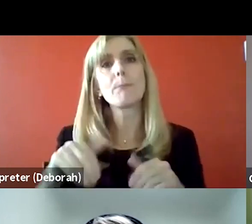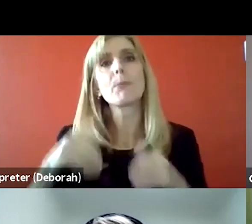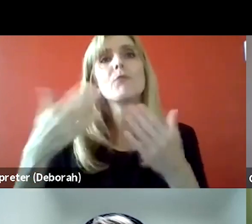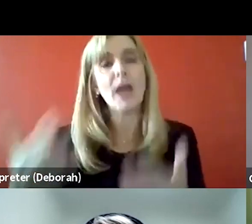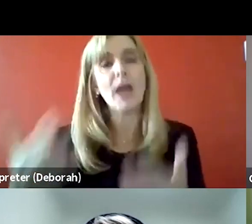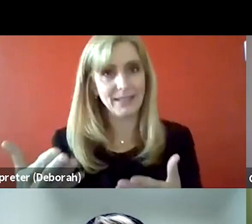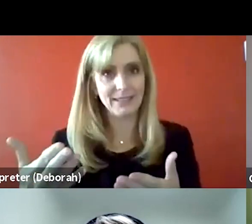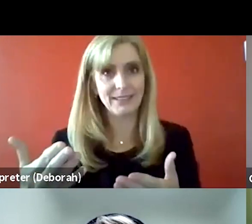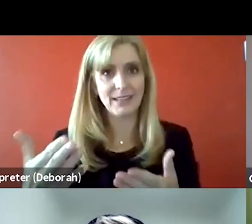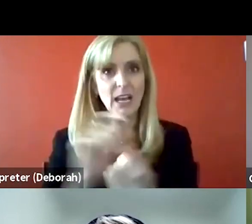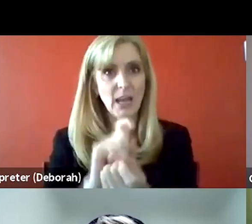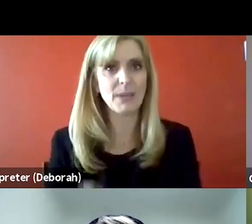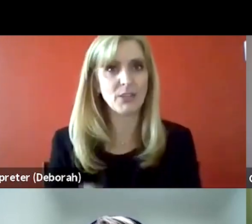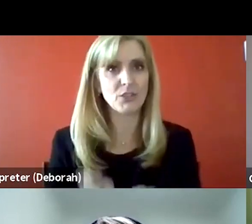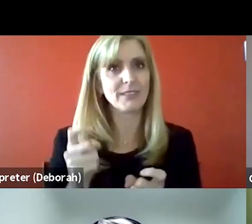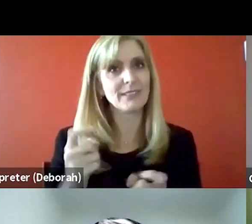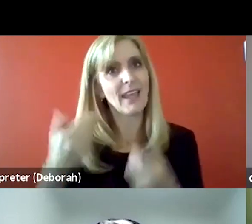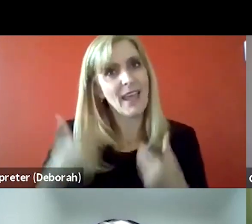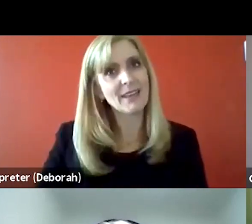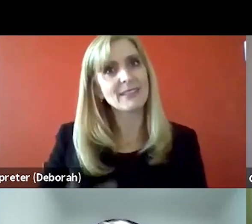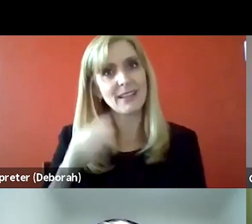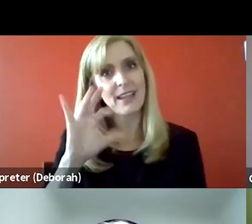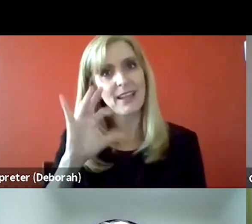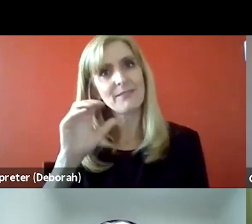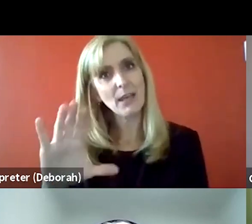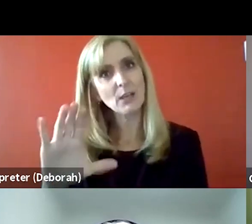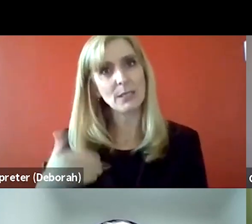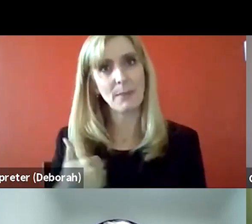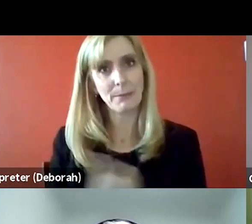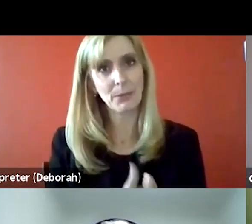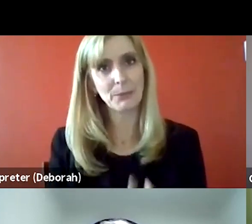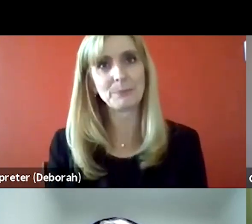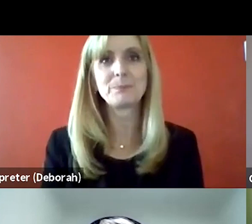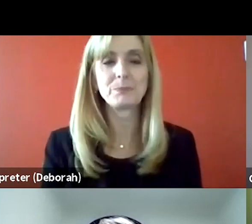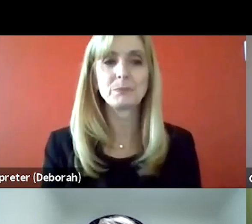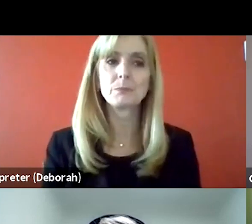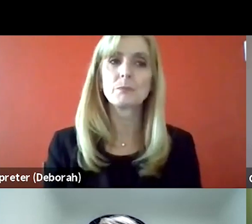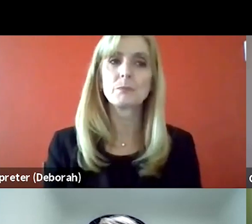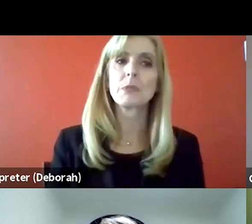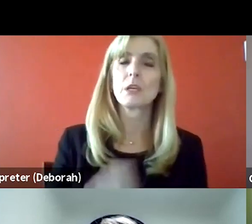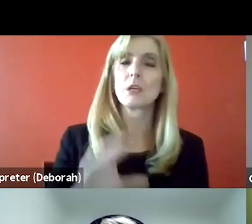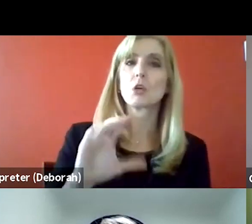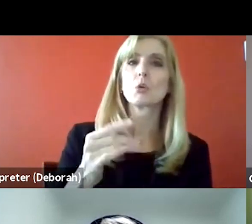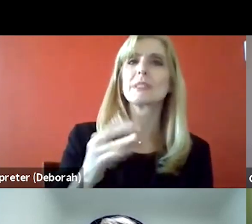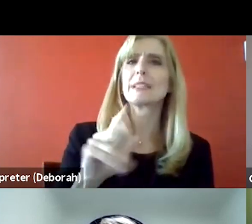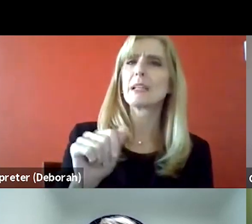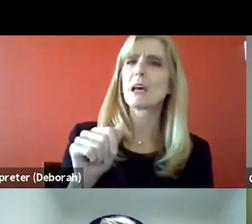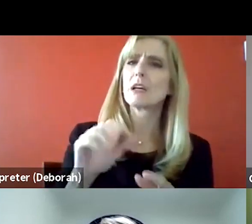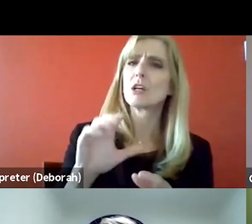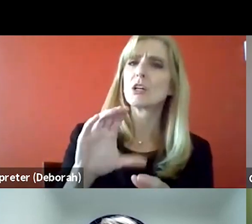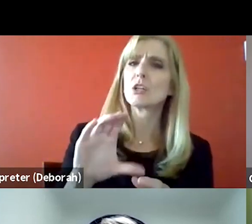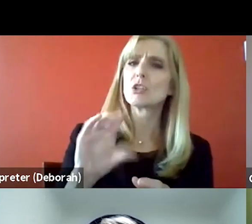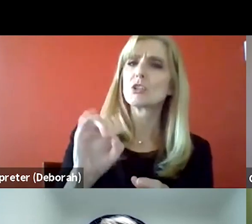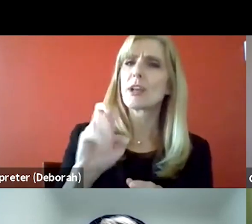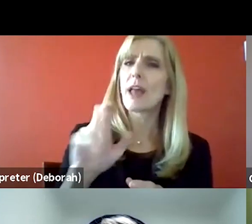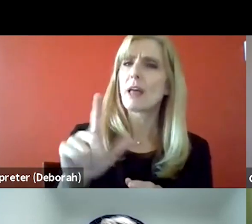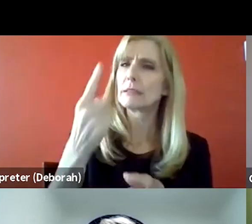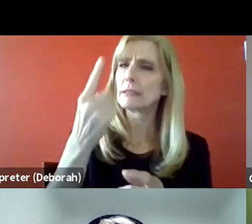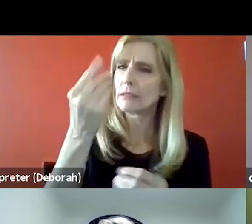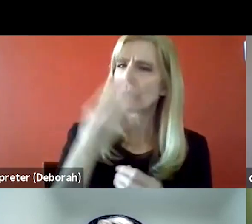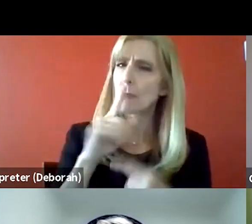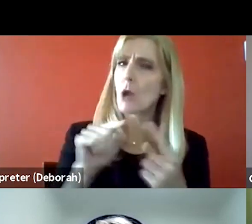member. So playing off that a little bit, Chanel, could you tell us a little bit about your